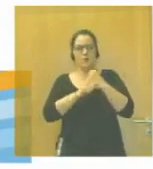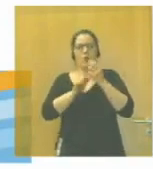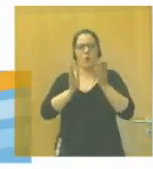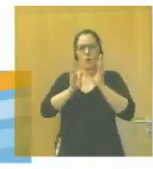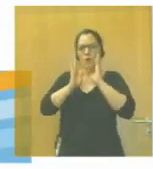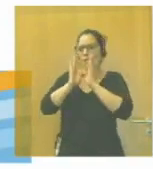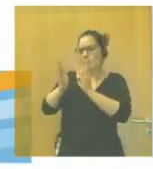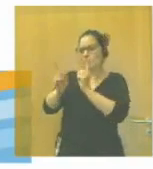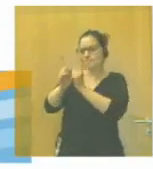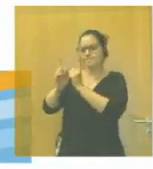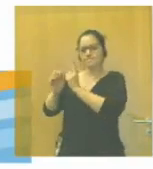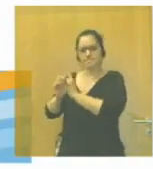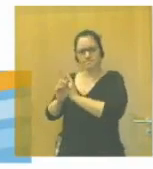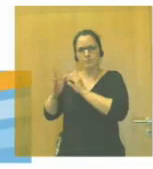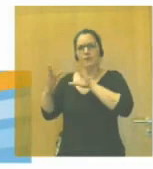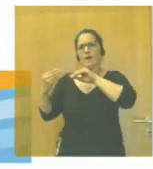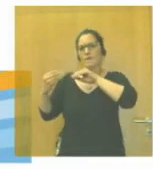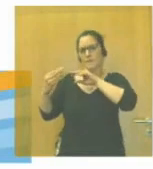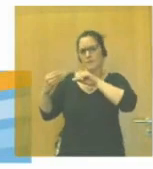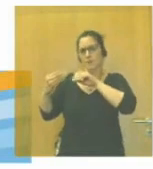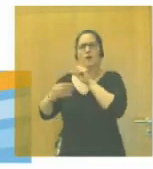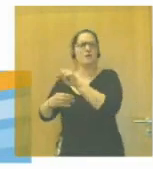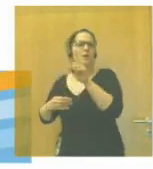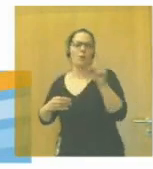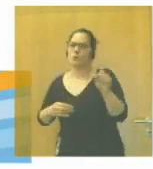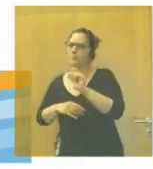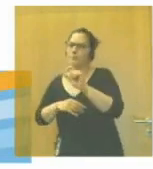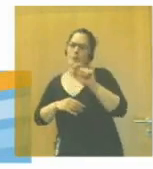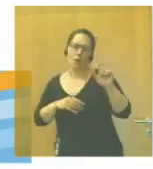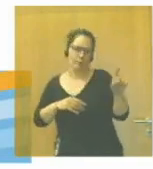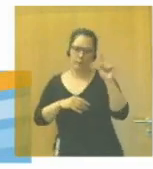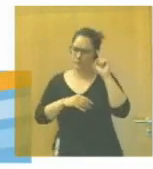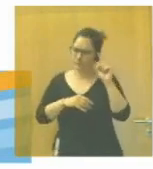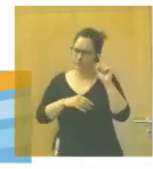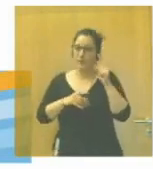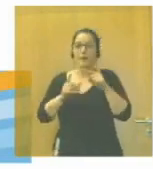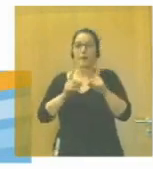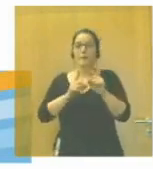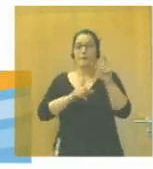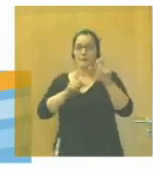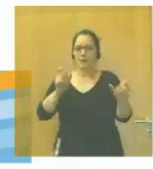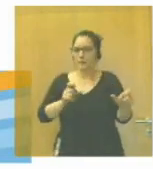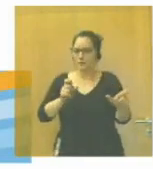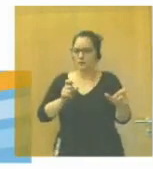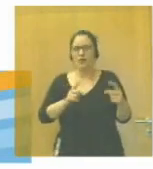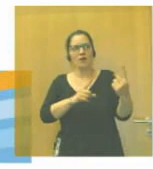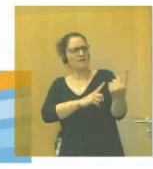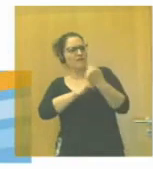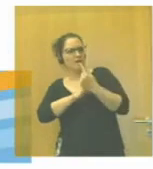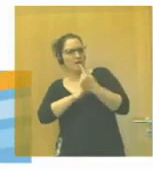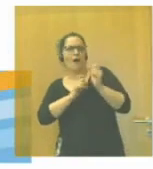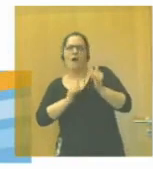suicide prevention. People are coming to the table with their values, their practices, their customs, their courtesies,